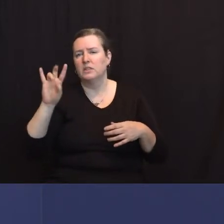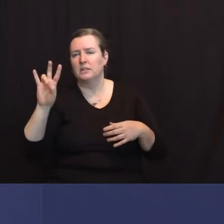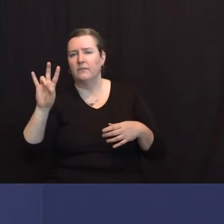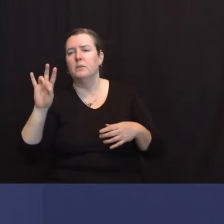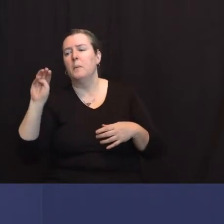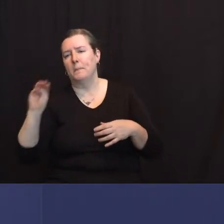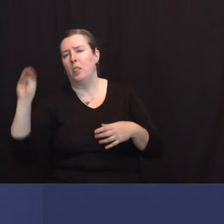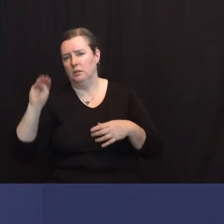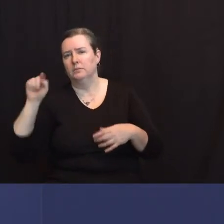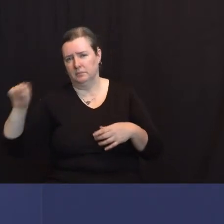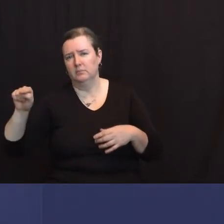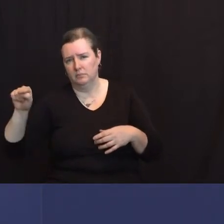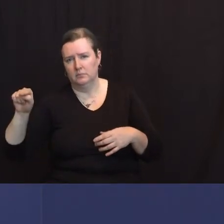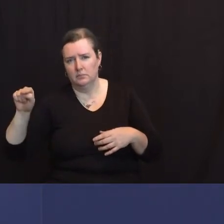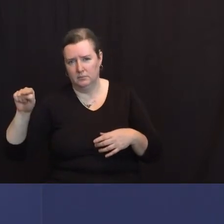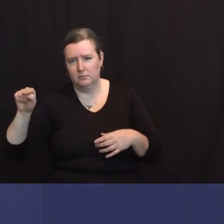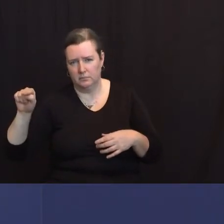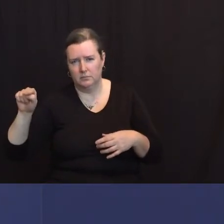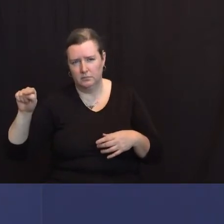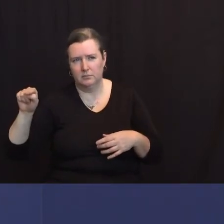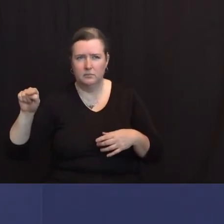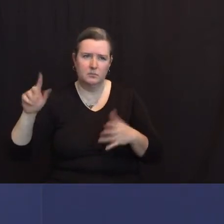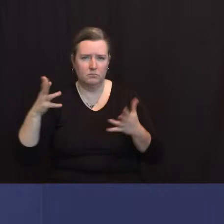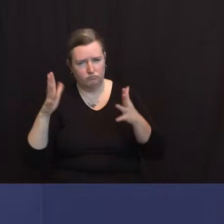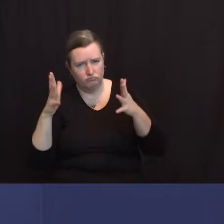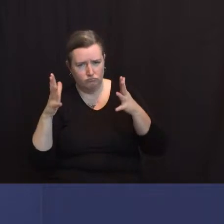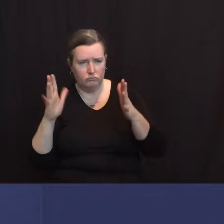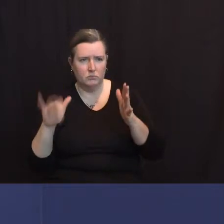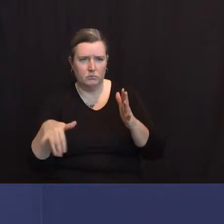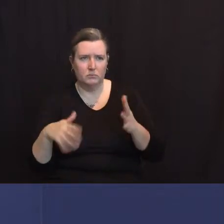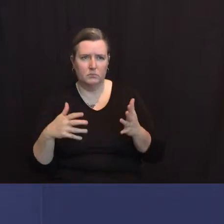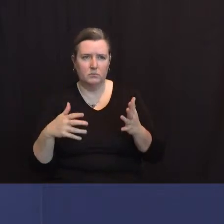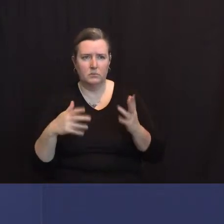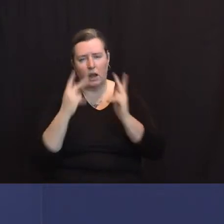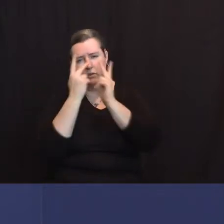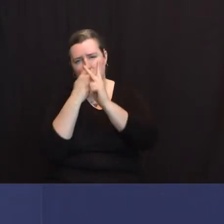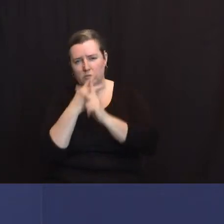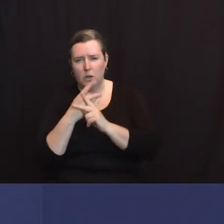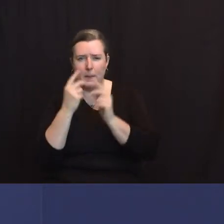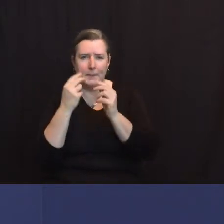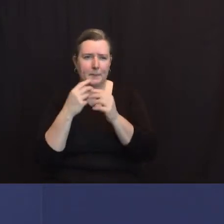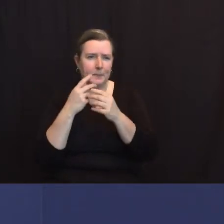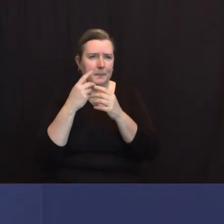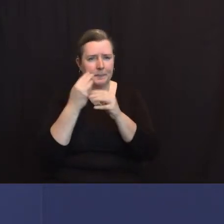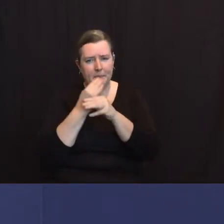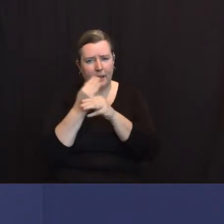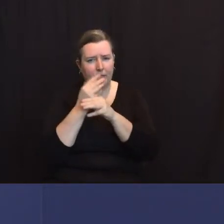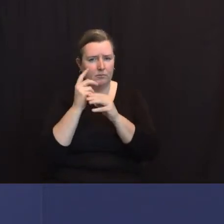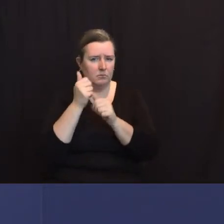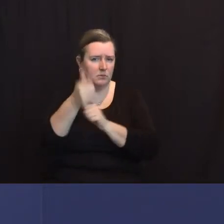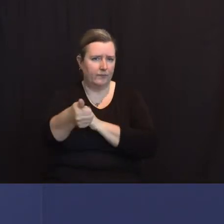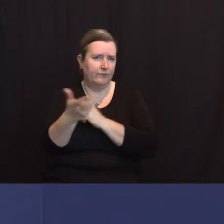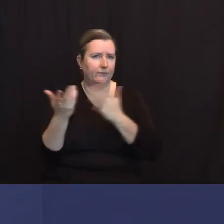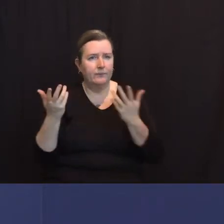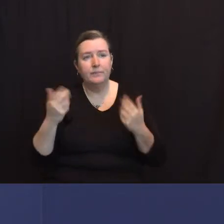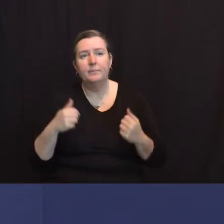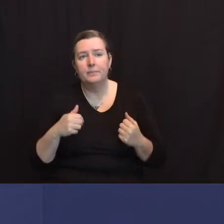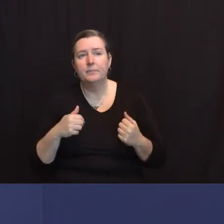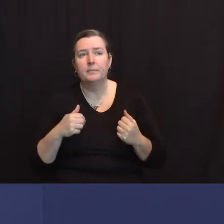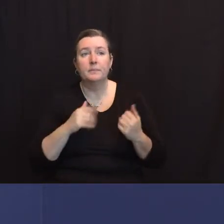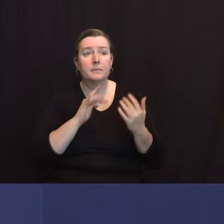70%. So you can just kind of back into some of that math. Outreach to the elderly, we're trying all different ways. We've identified